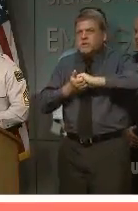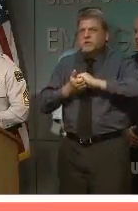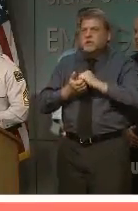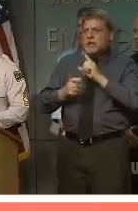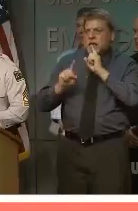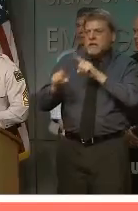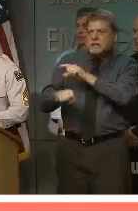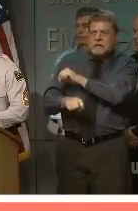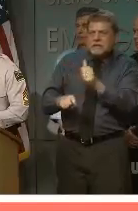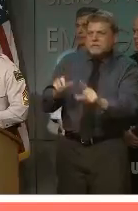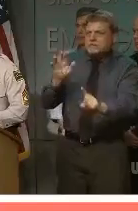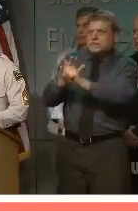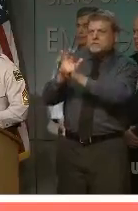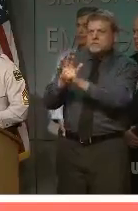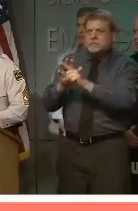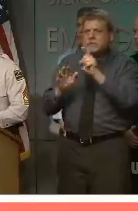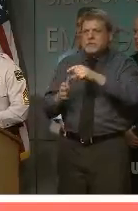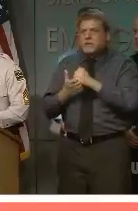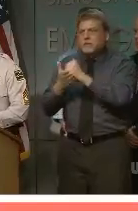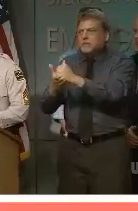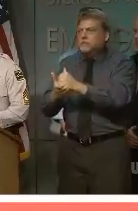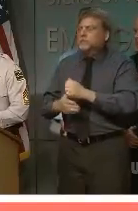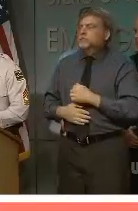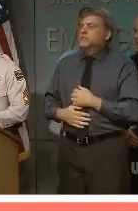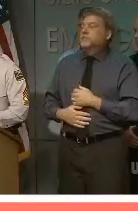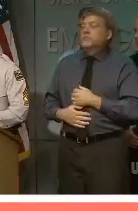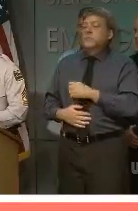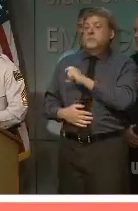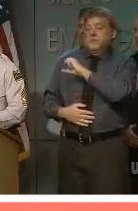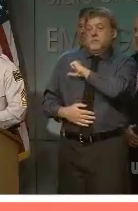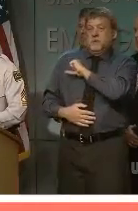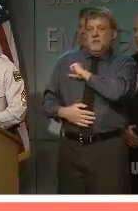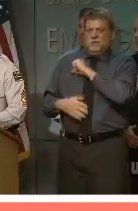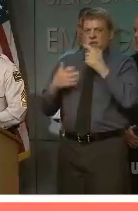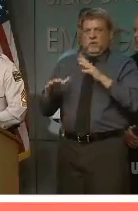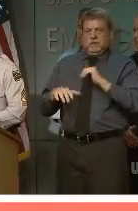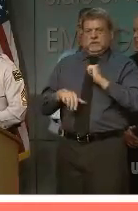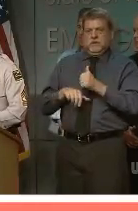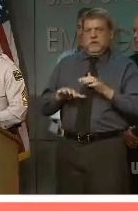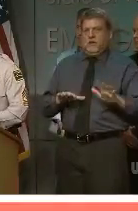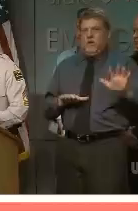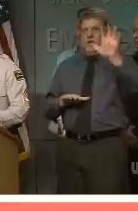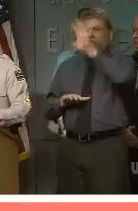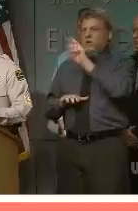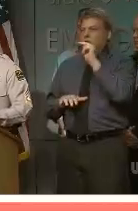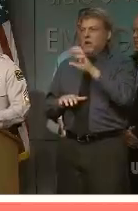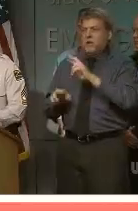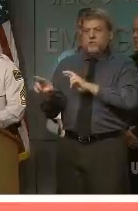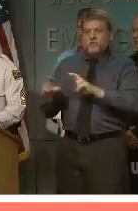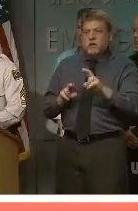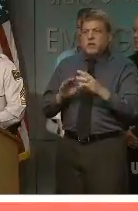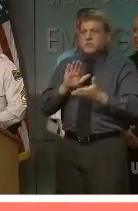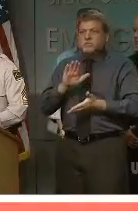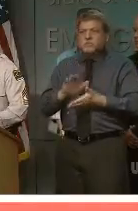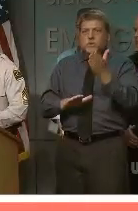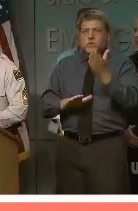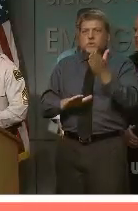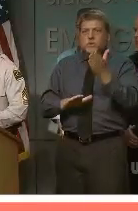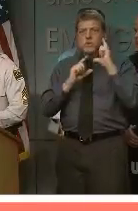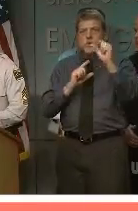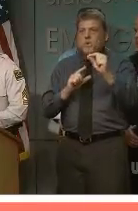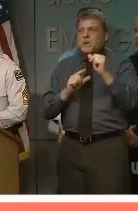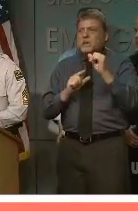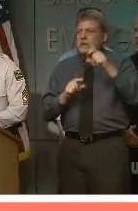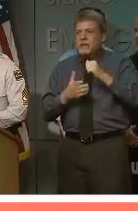for assistance as they come to us. Troopers are positioned around the state, ready to respond at a moment's notice to